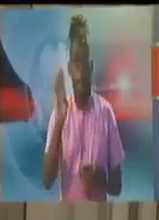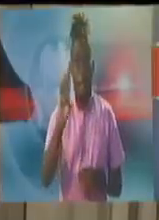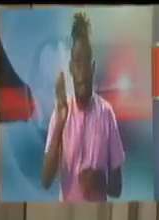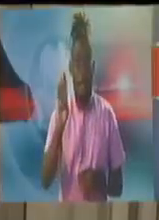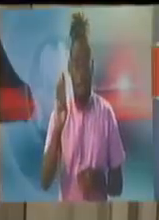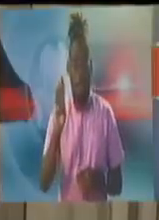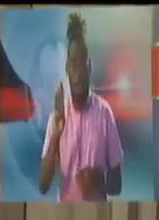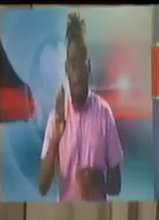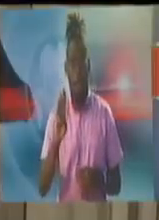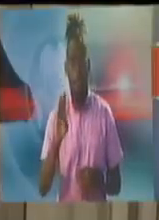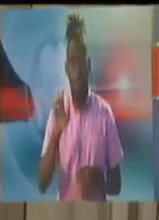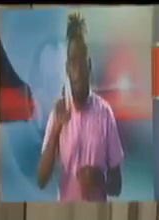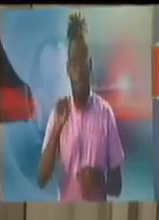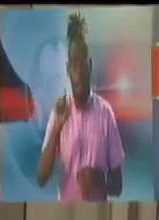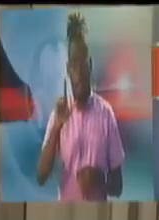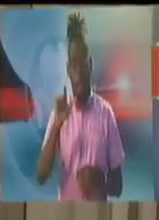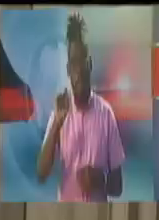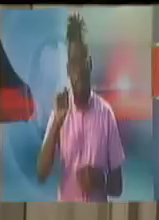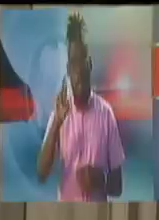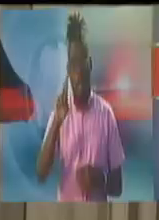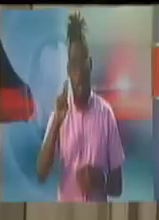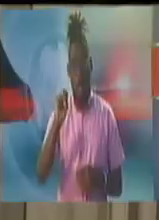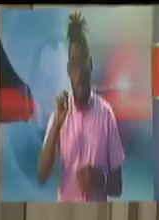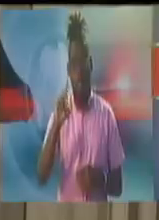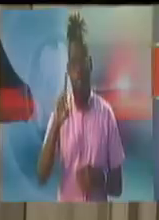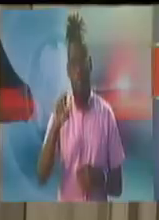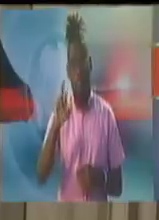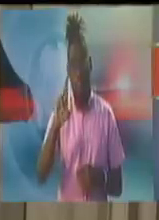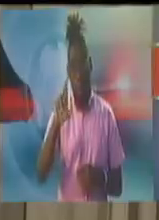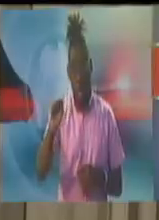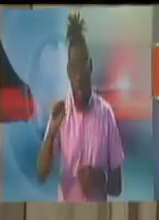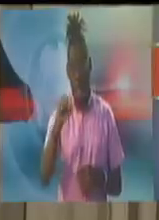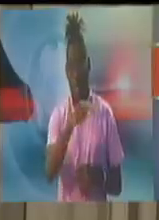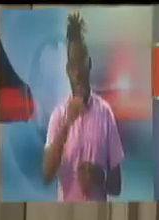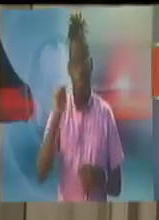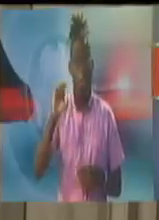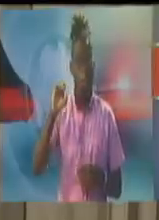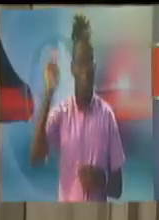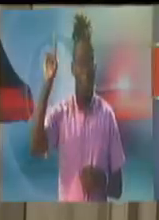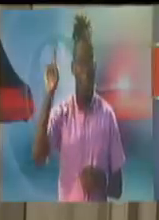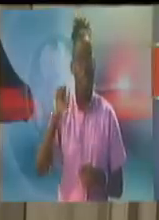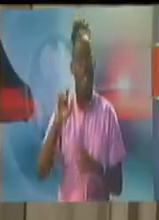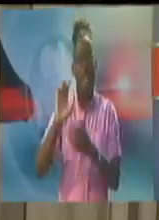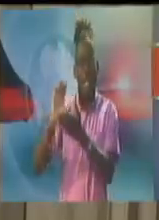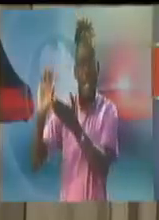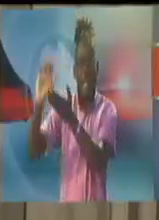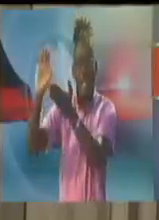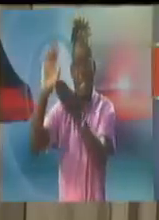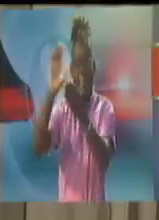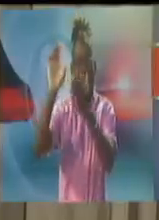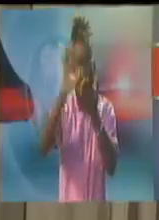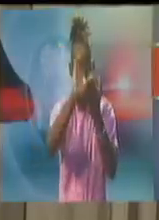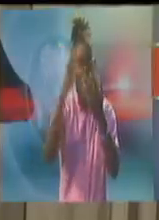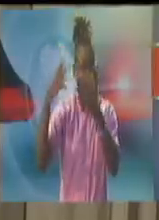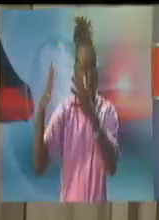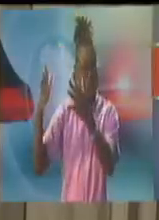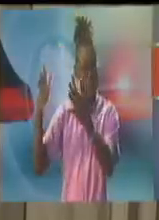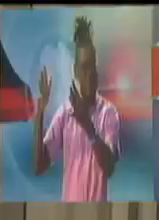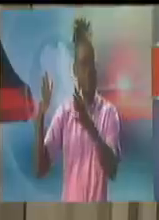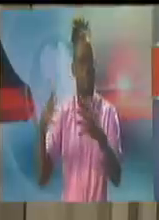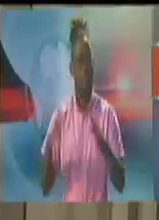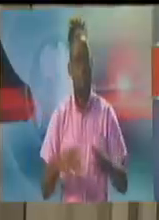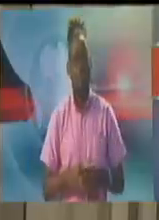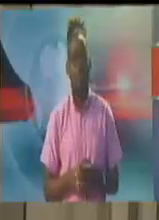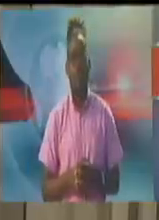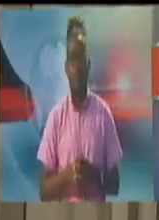sanitized. I thank FIFA and the Normalization Committee and even the TT, Trinidad and Tobago Football Association,